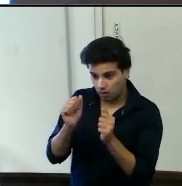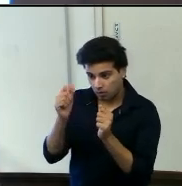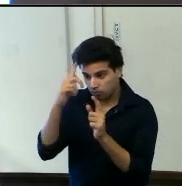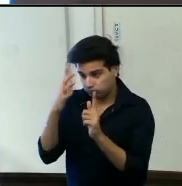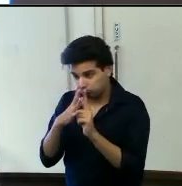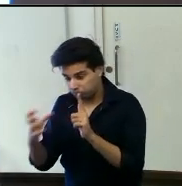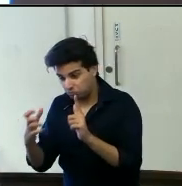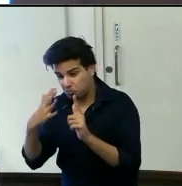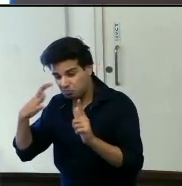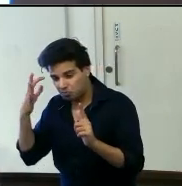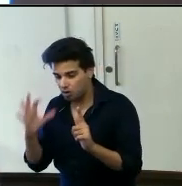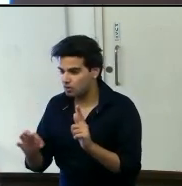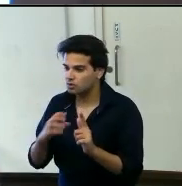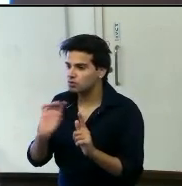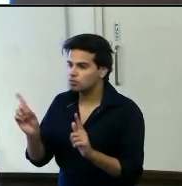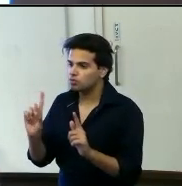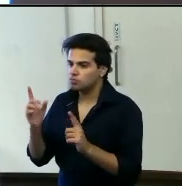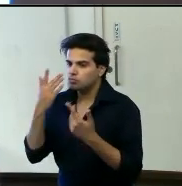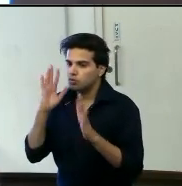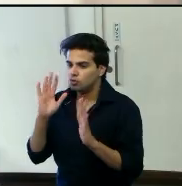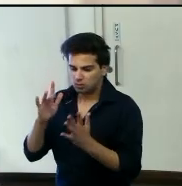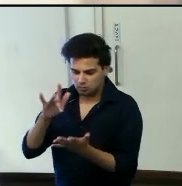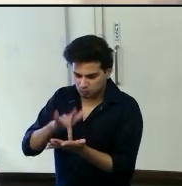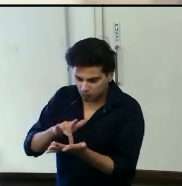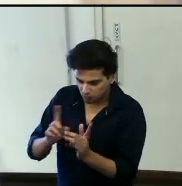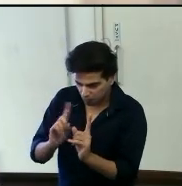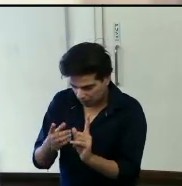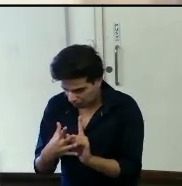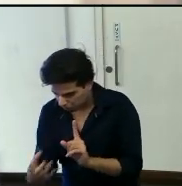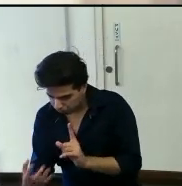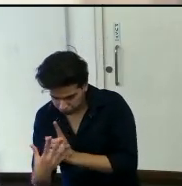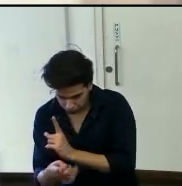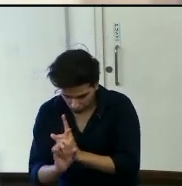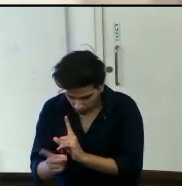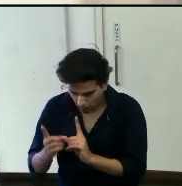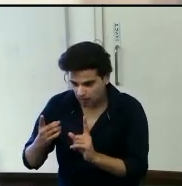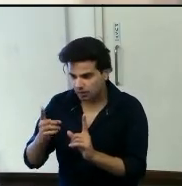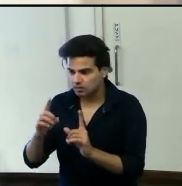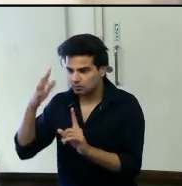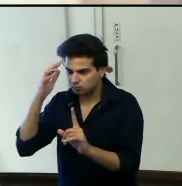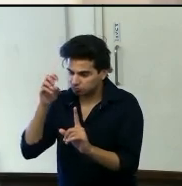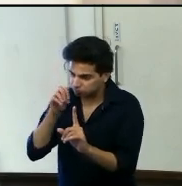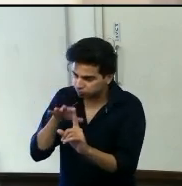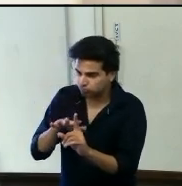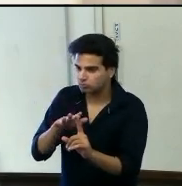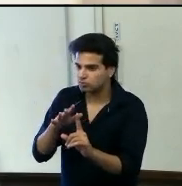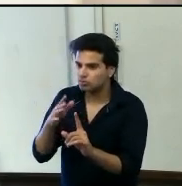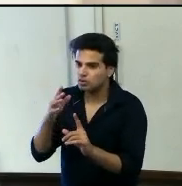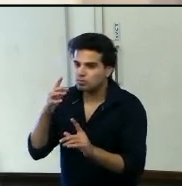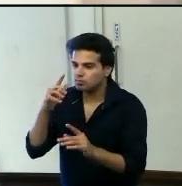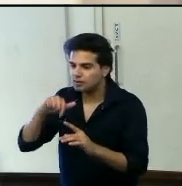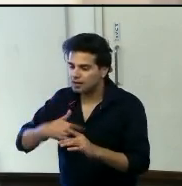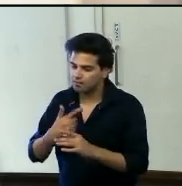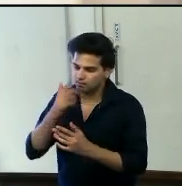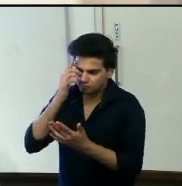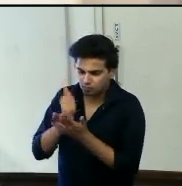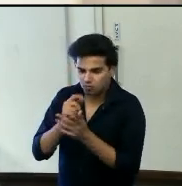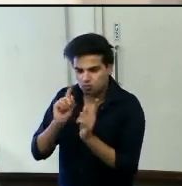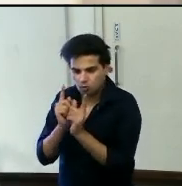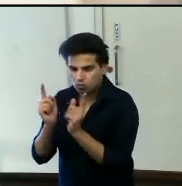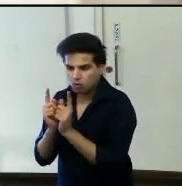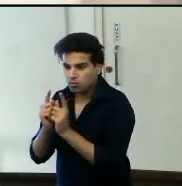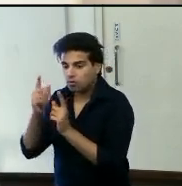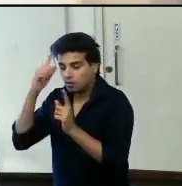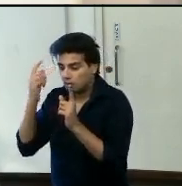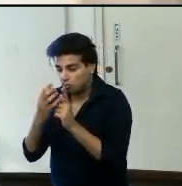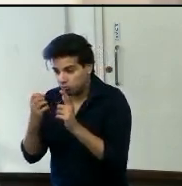that. Where exactly it should fall, how strong it should be, how soft it should be, those are the small decisions which we are making. And how far it